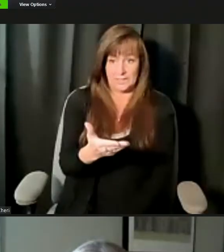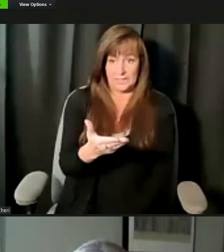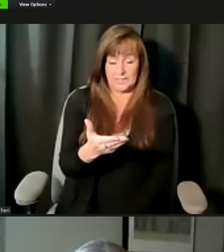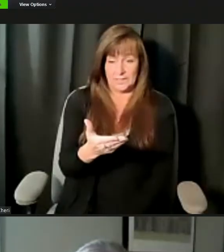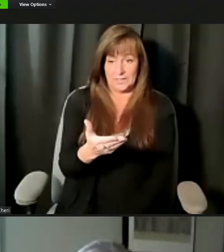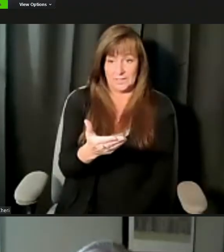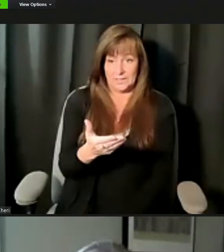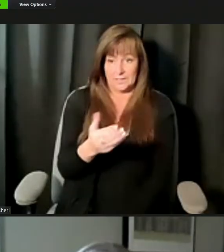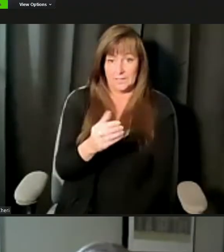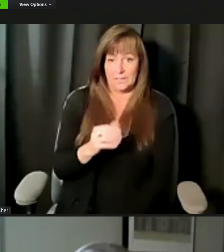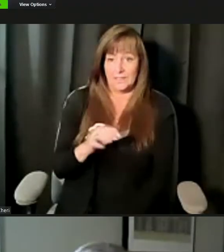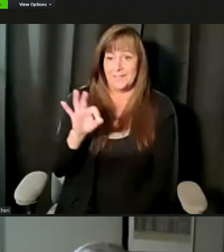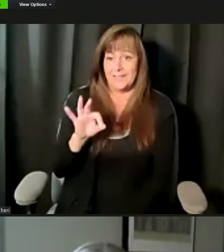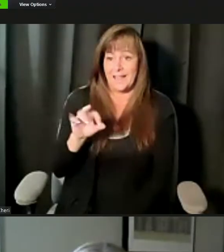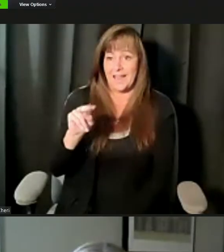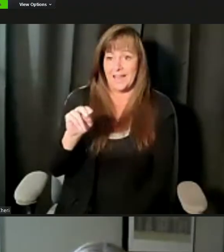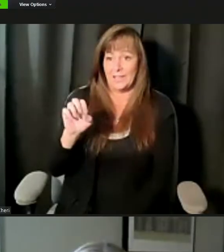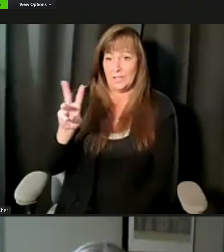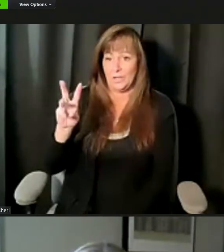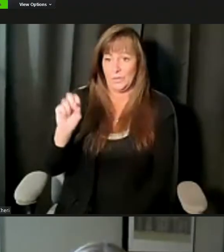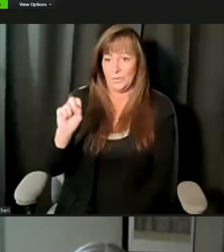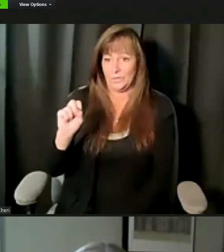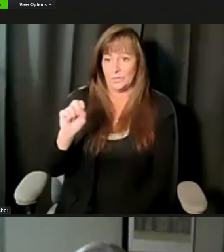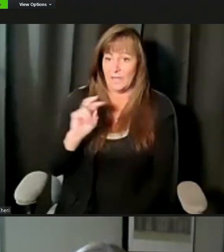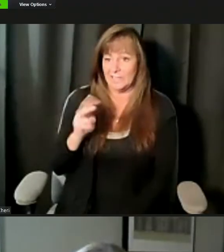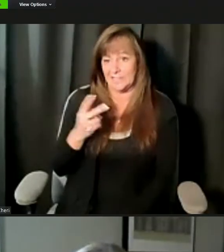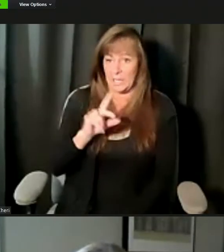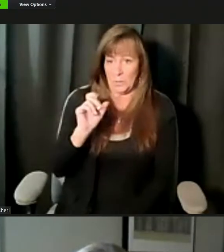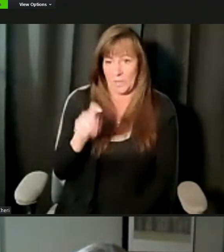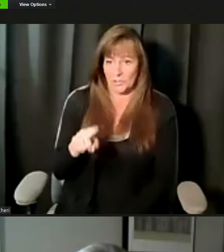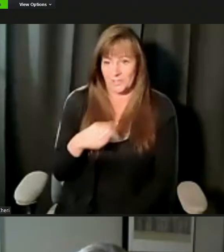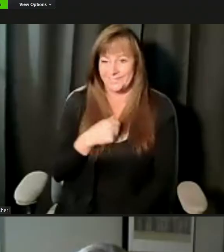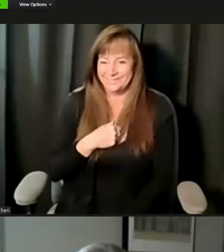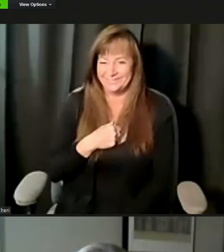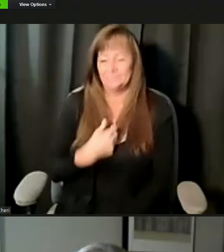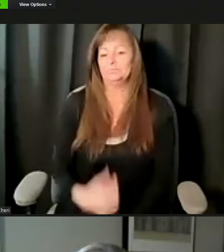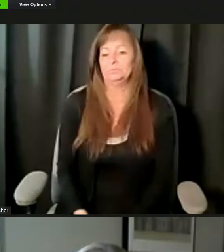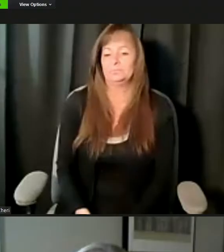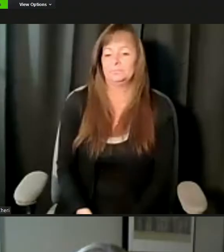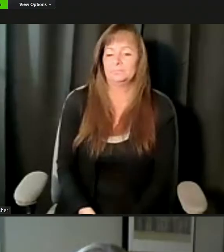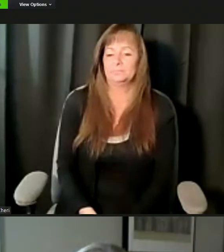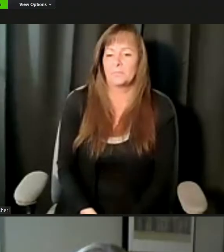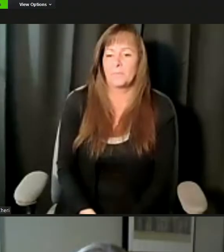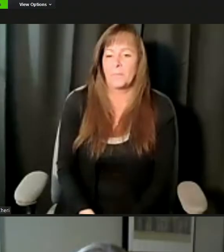Chris Vanderveen again from 9 News. I want to ask that second question that I asked. I apologize.